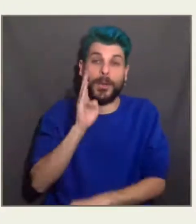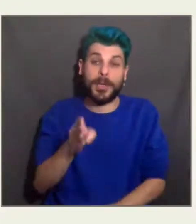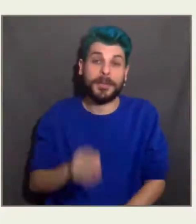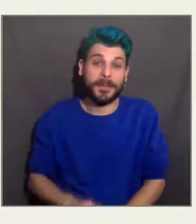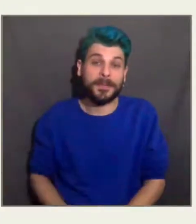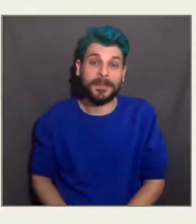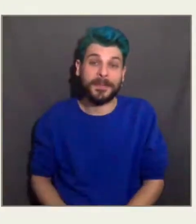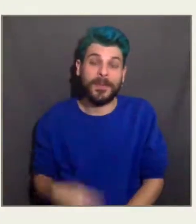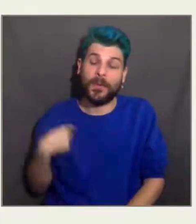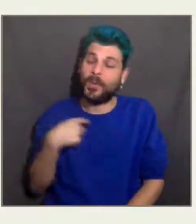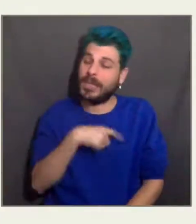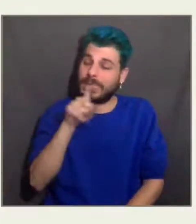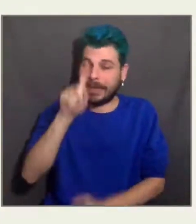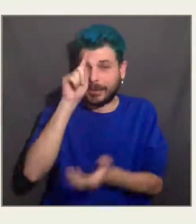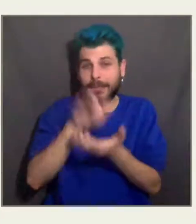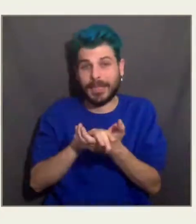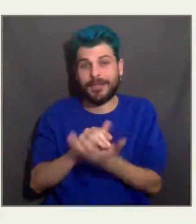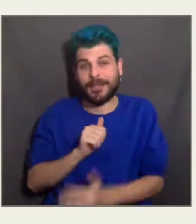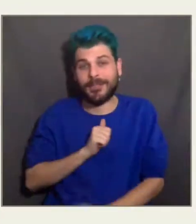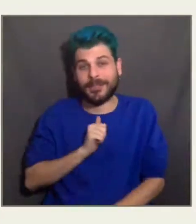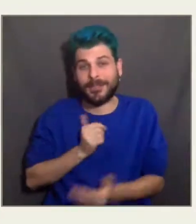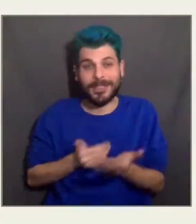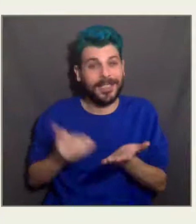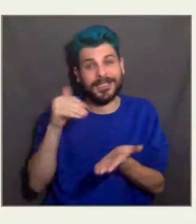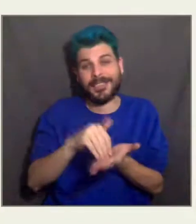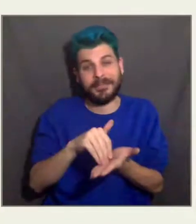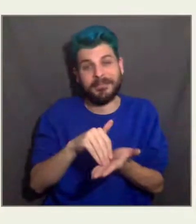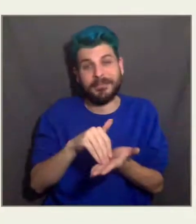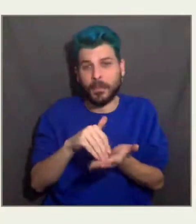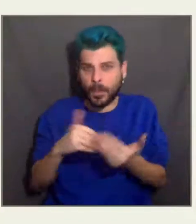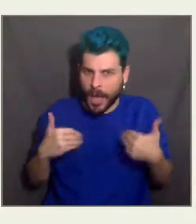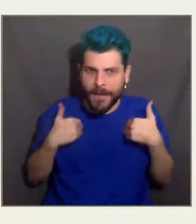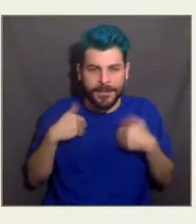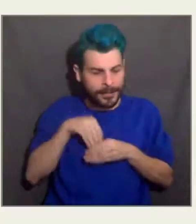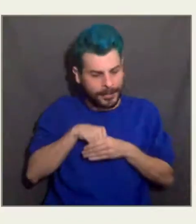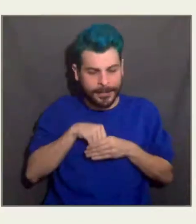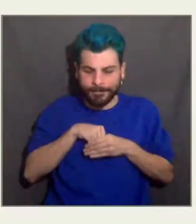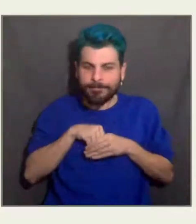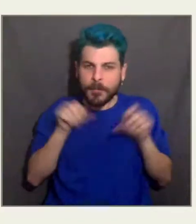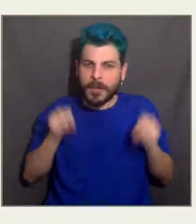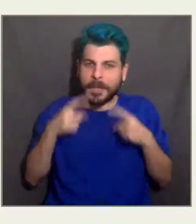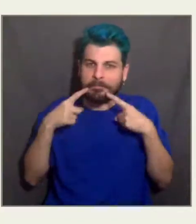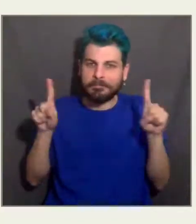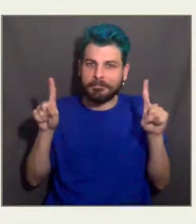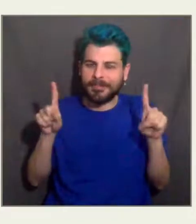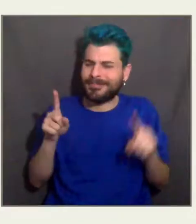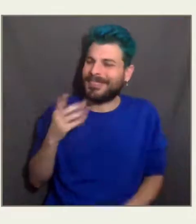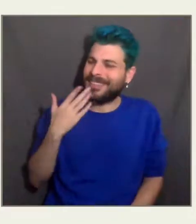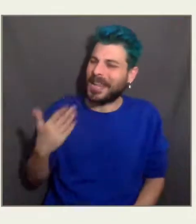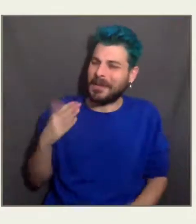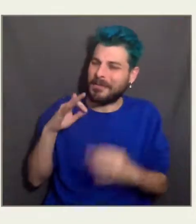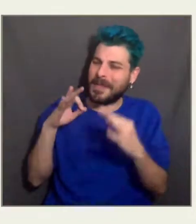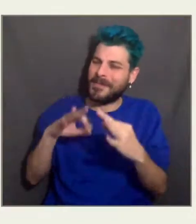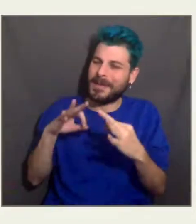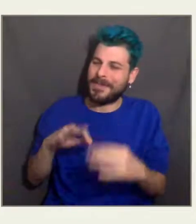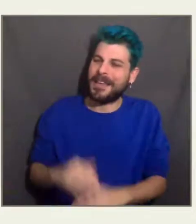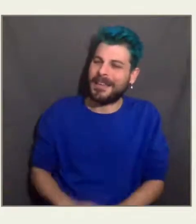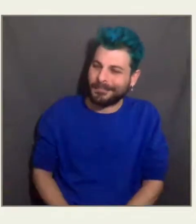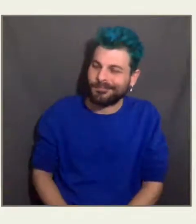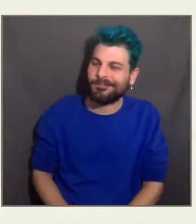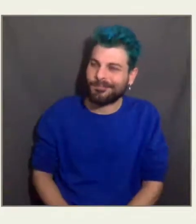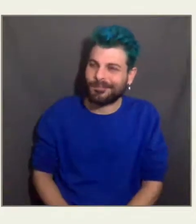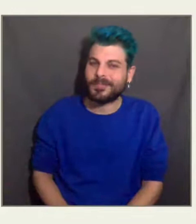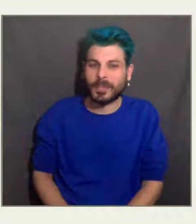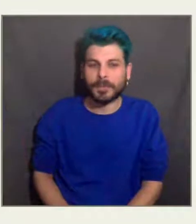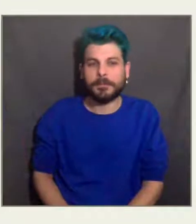need to believe in ourselves again. We have it within ourselves, and we can do this. Well, thanks for that feedback. And even though